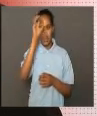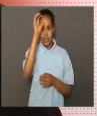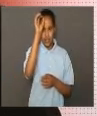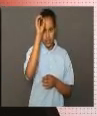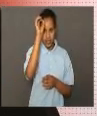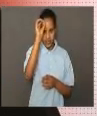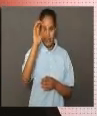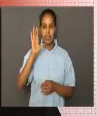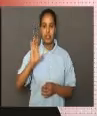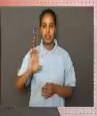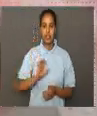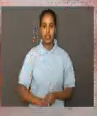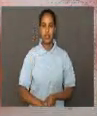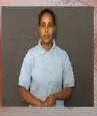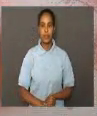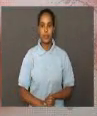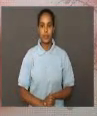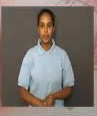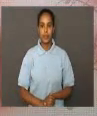degrees Celsius.